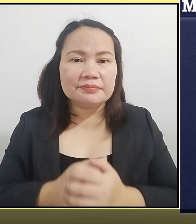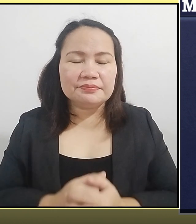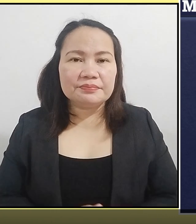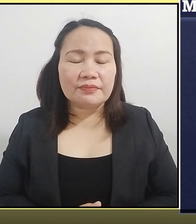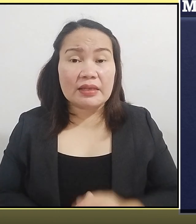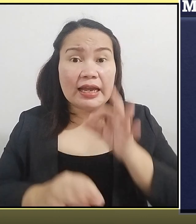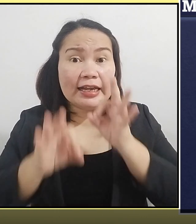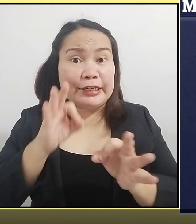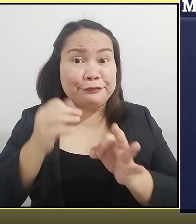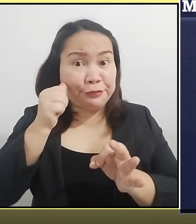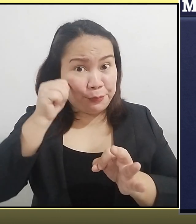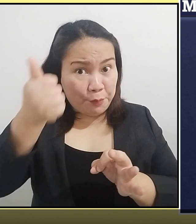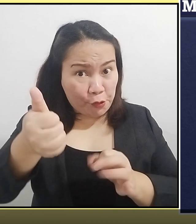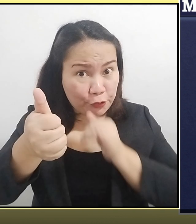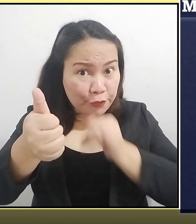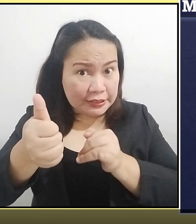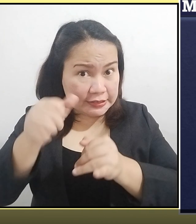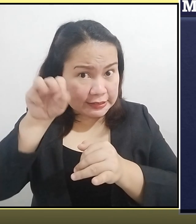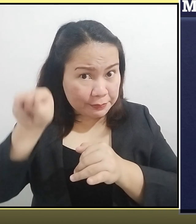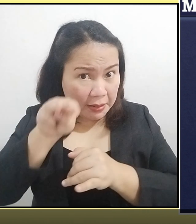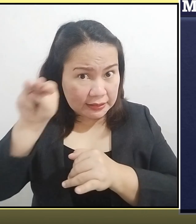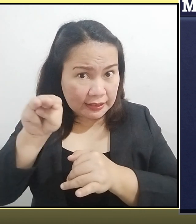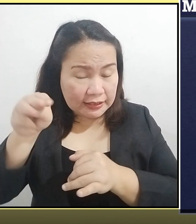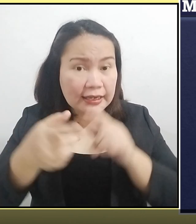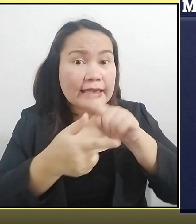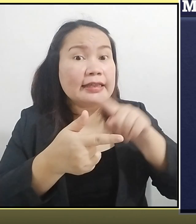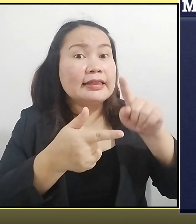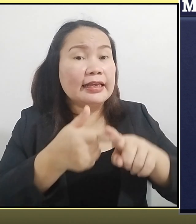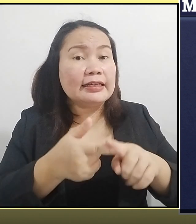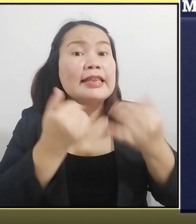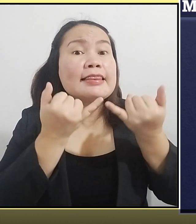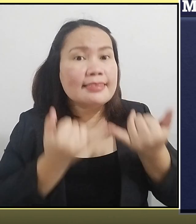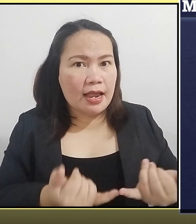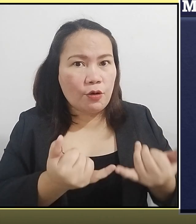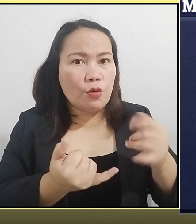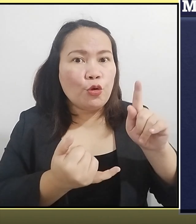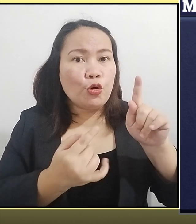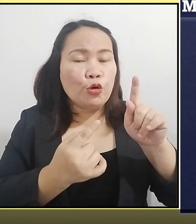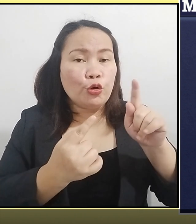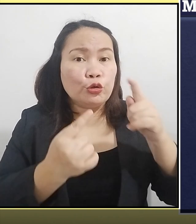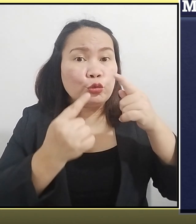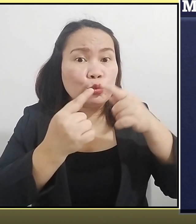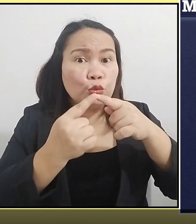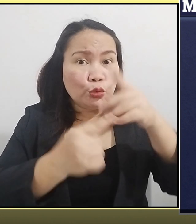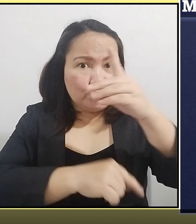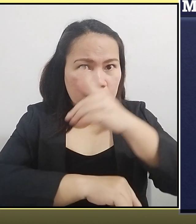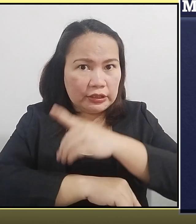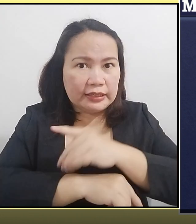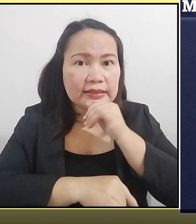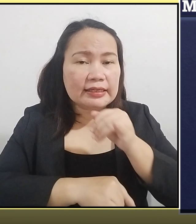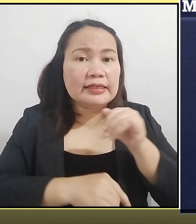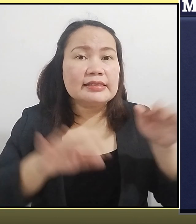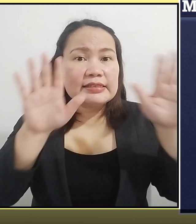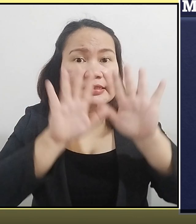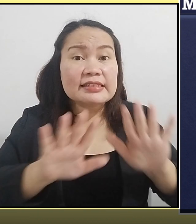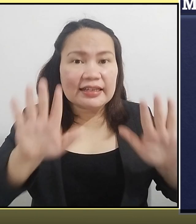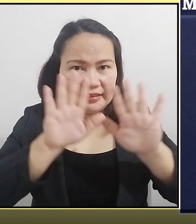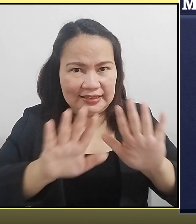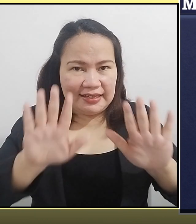form. If tomorrow is Monday, then today is Sunday.